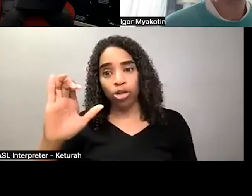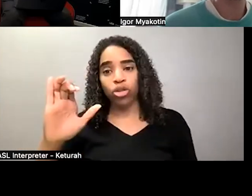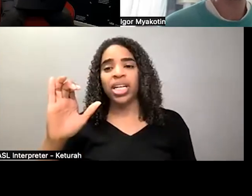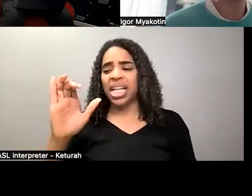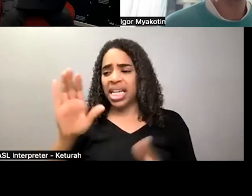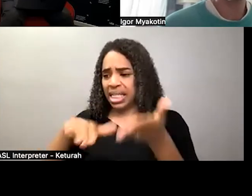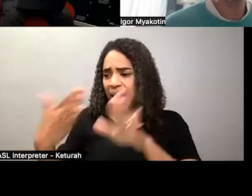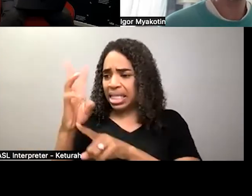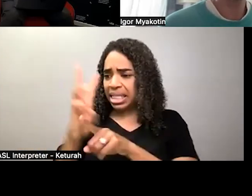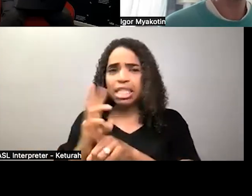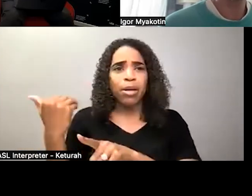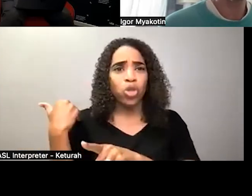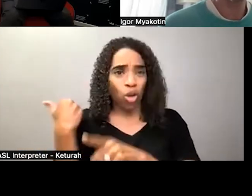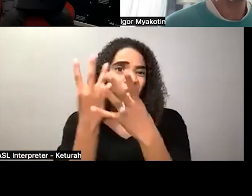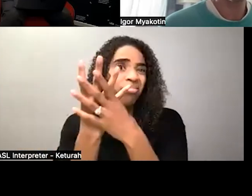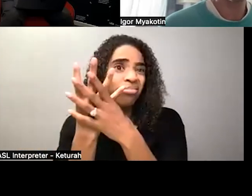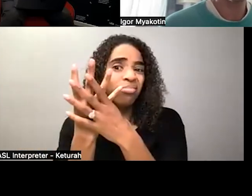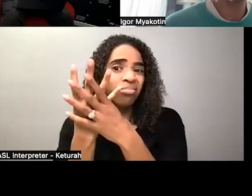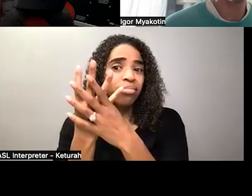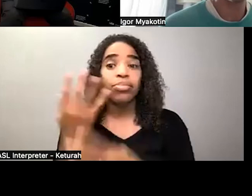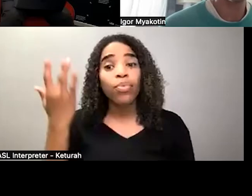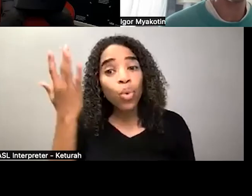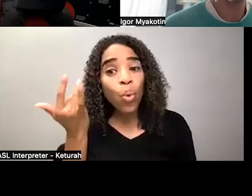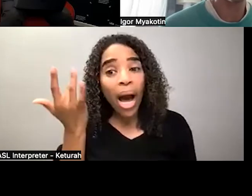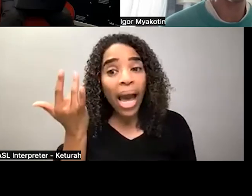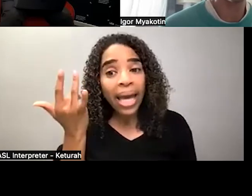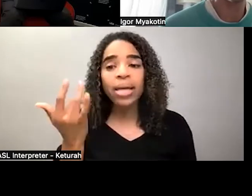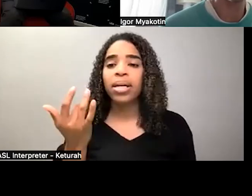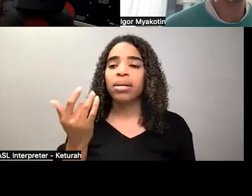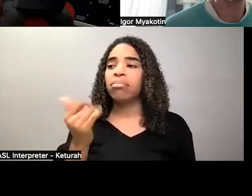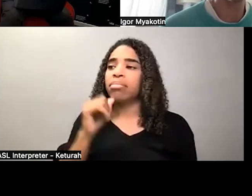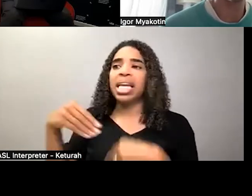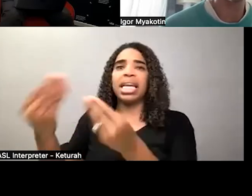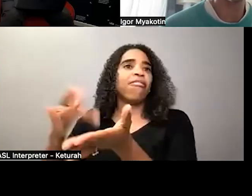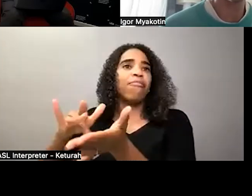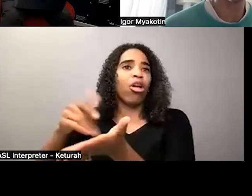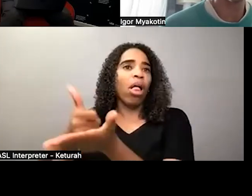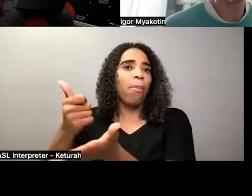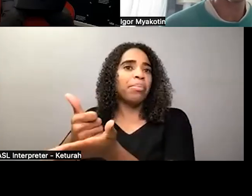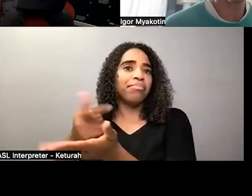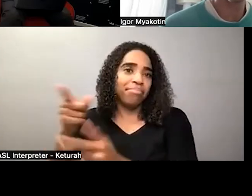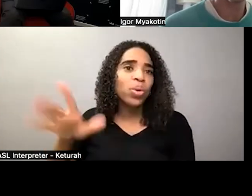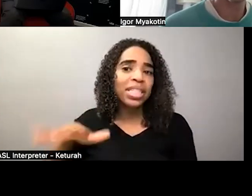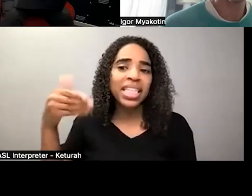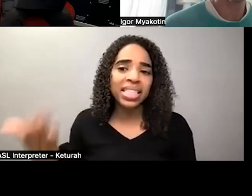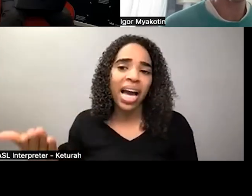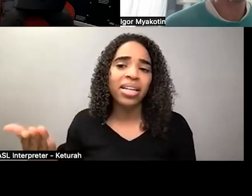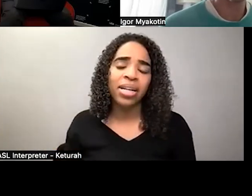6 months ago because they just didn't give him any medical help, and he died. It was a very